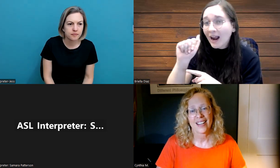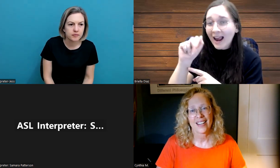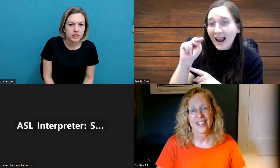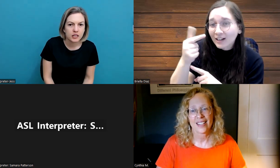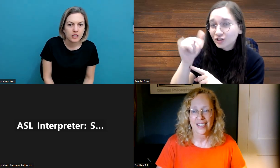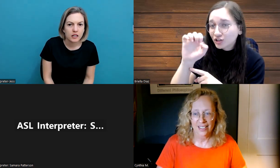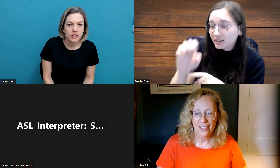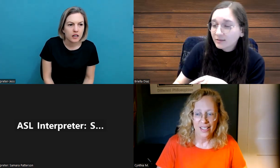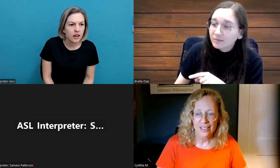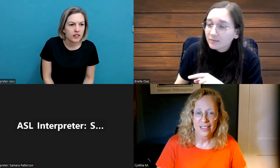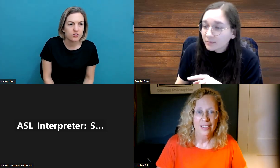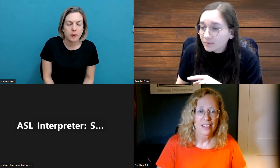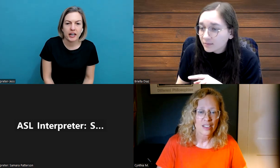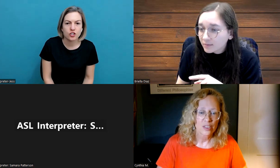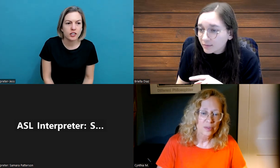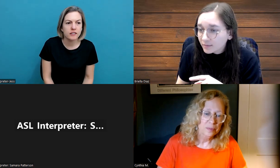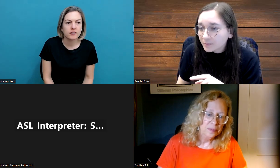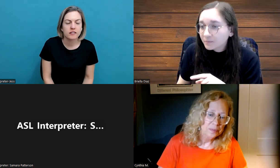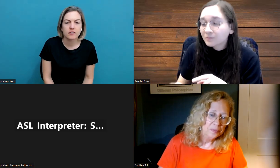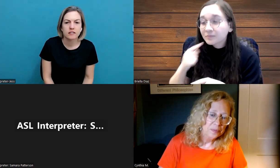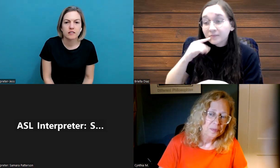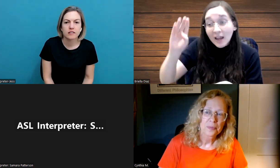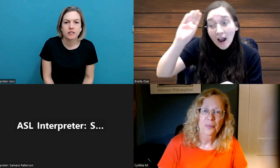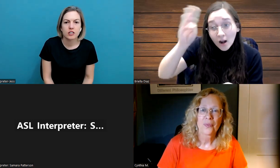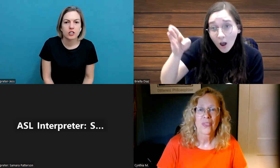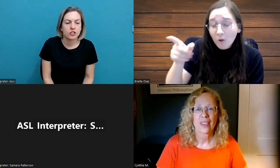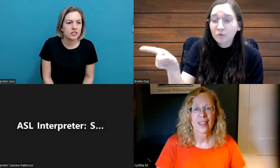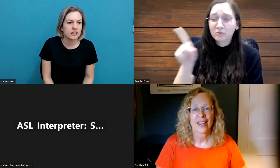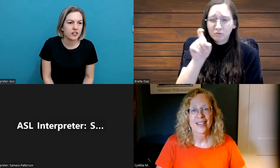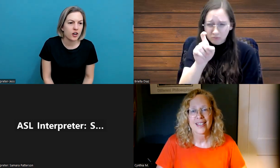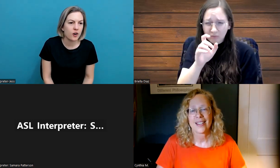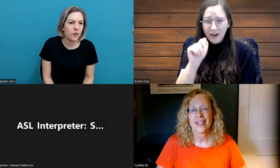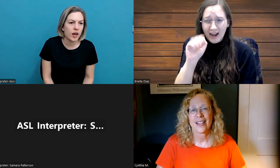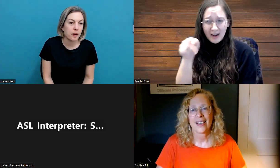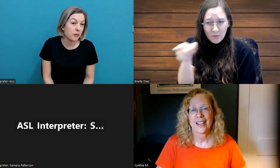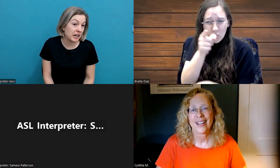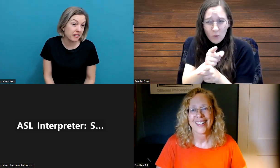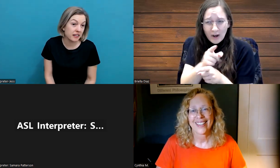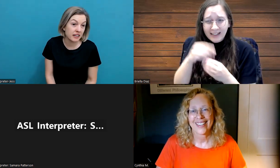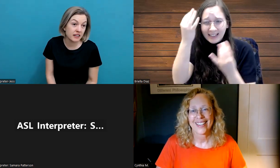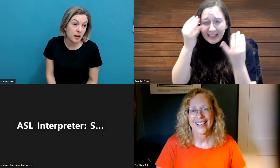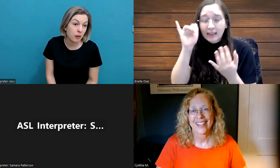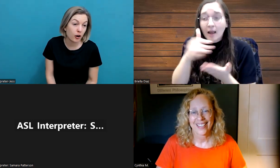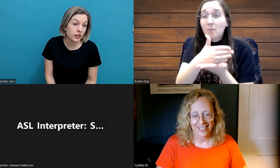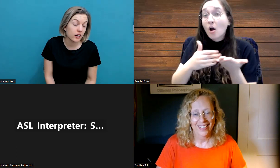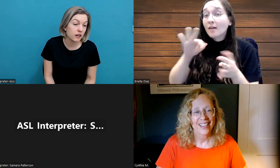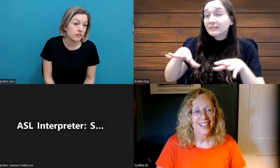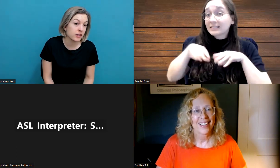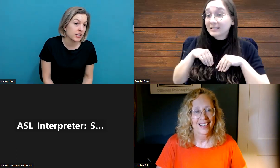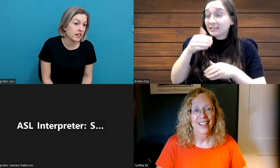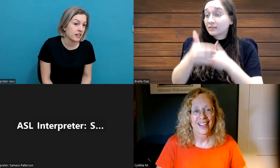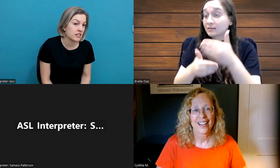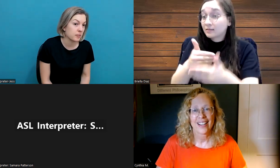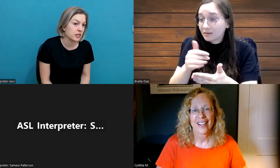here. This is from Angie. She says, hello, am I right in thinking that part